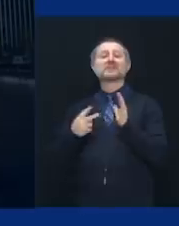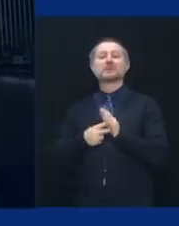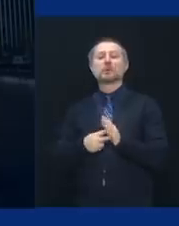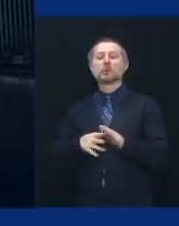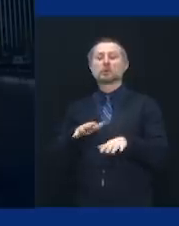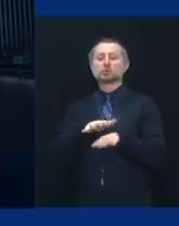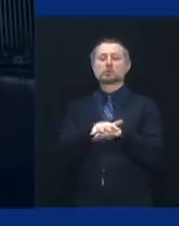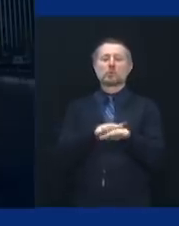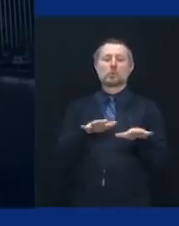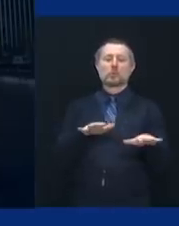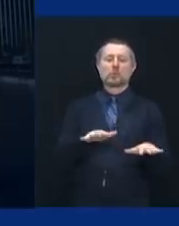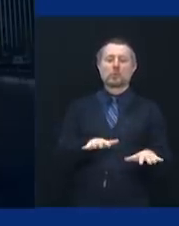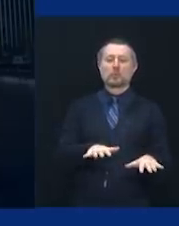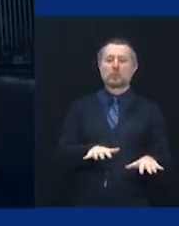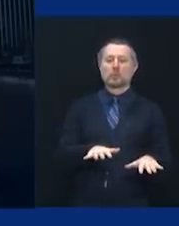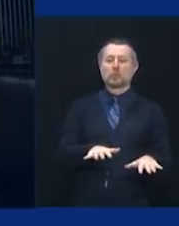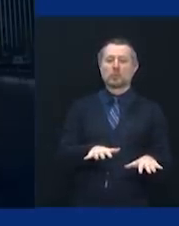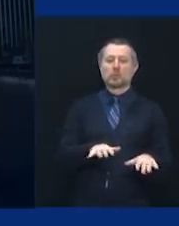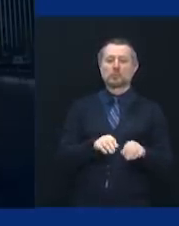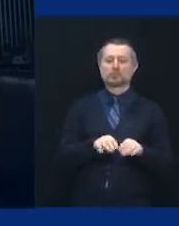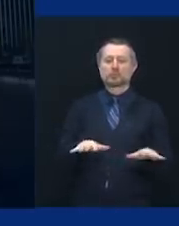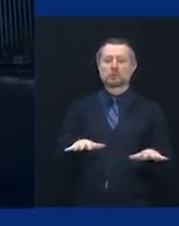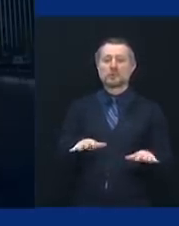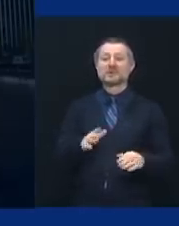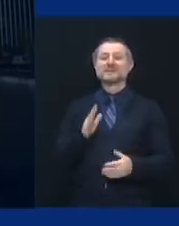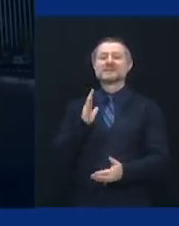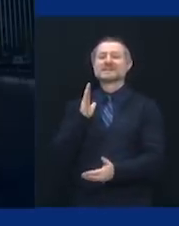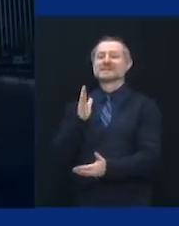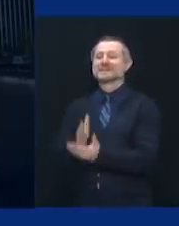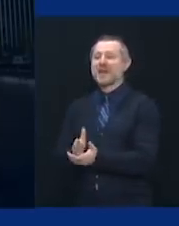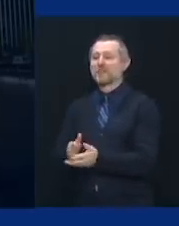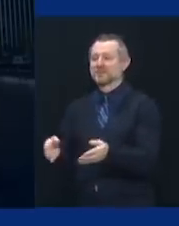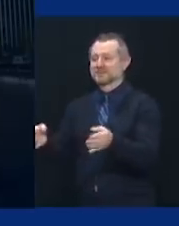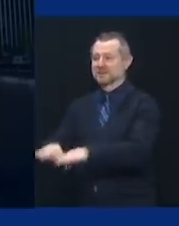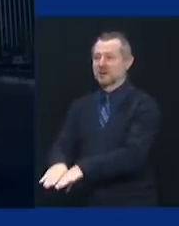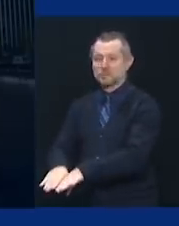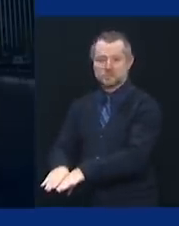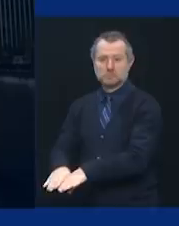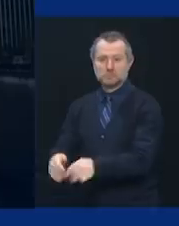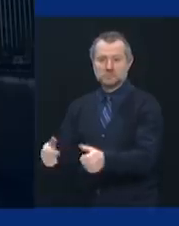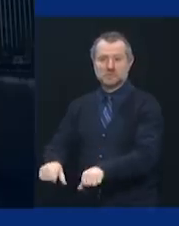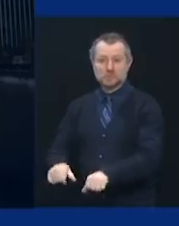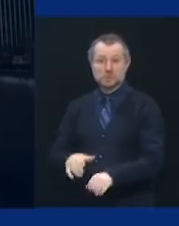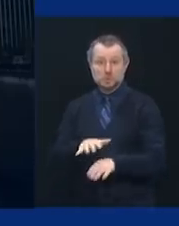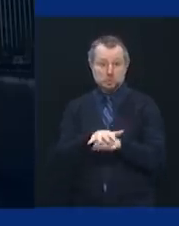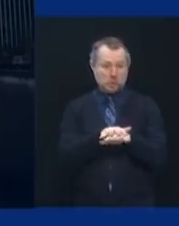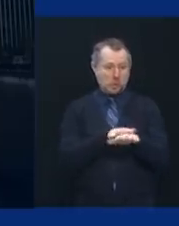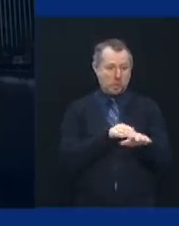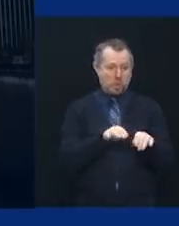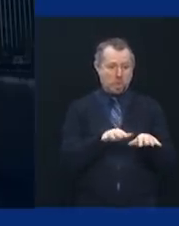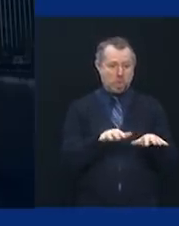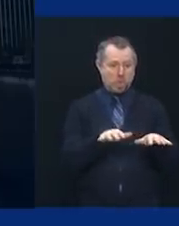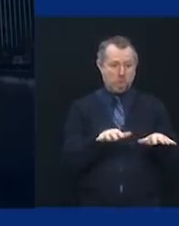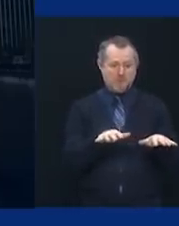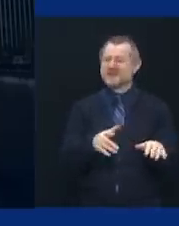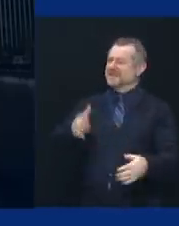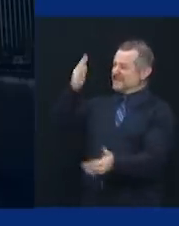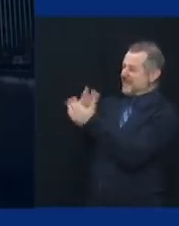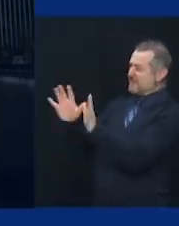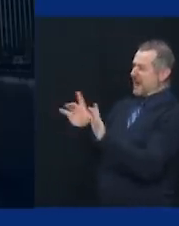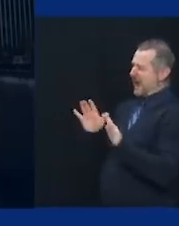Slow the spread, stop the shutdown. Slow the spread, stop the shutdown. It's that